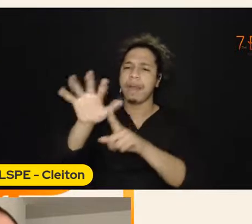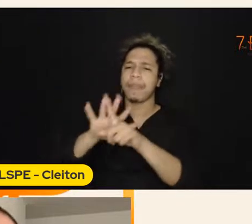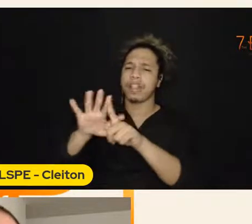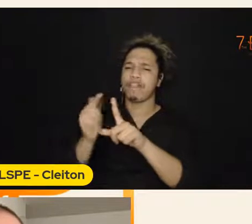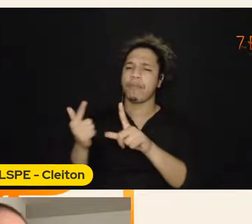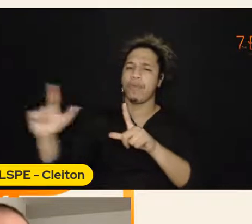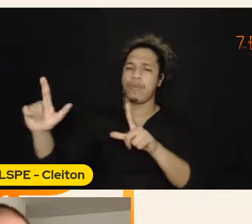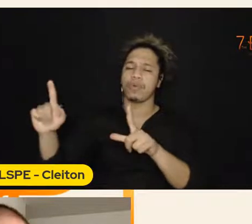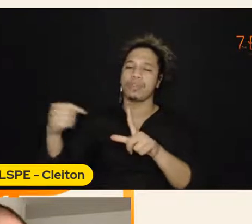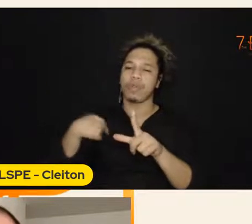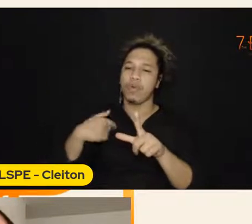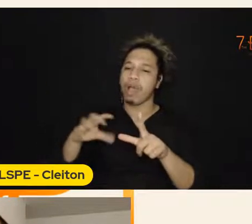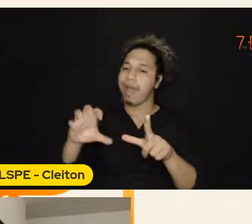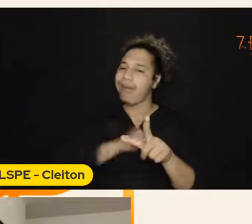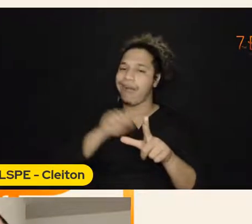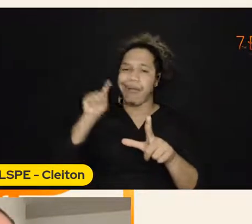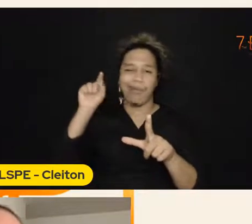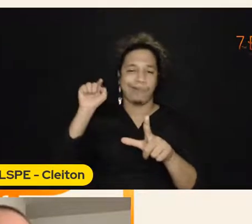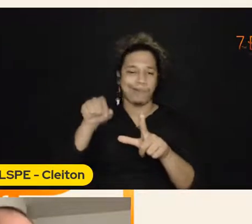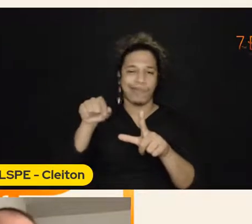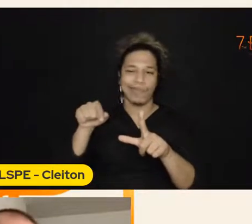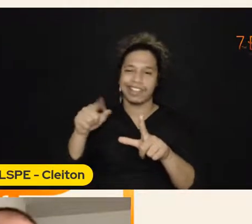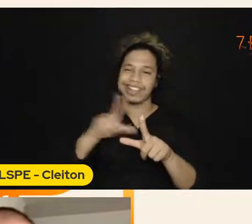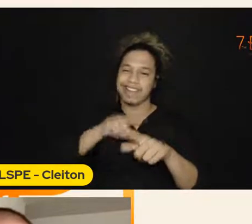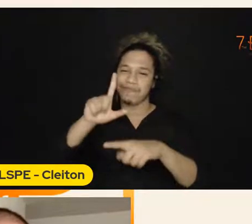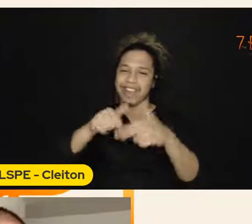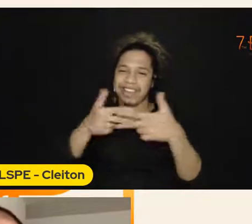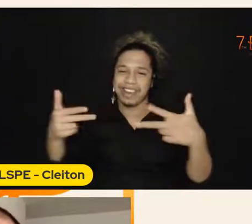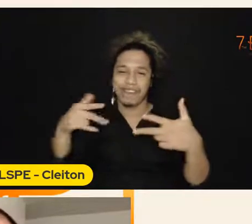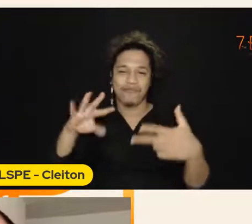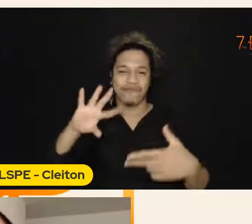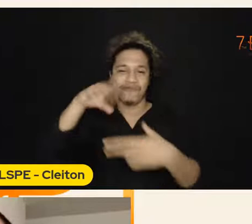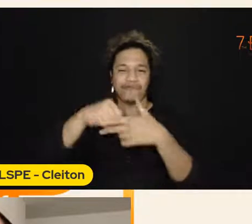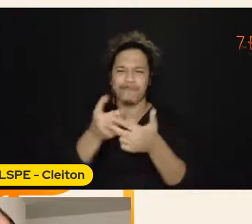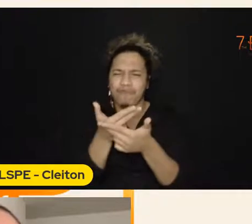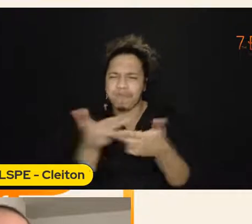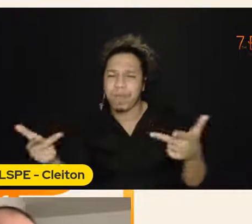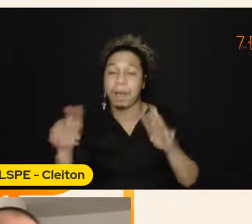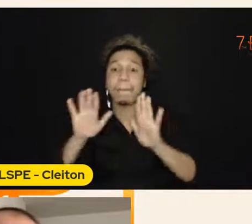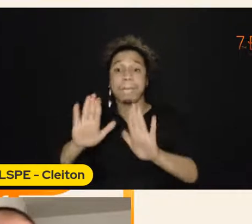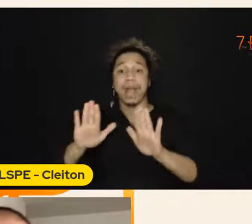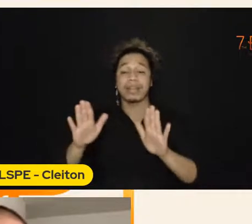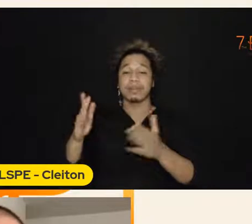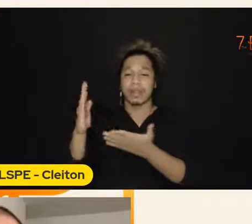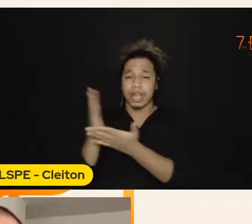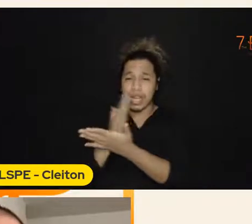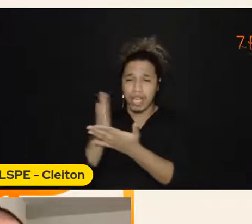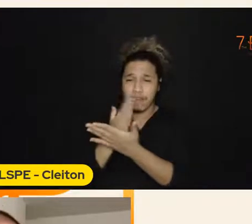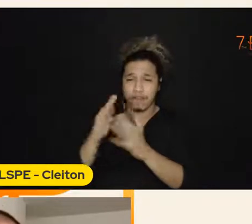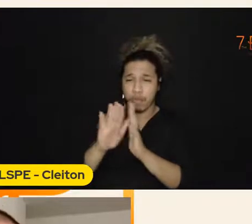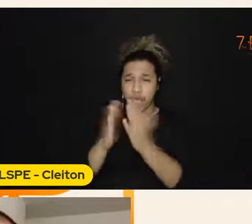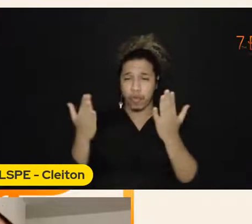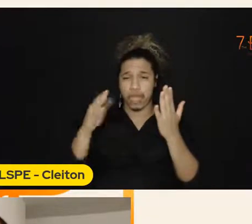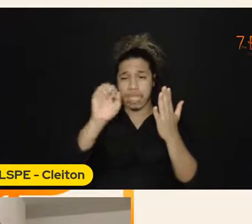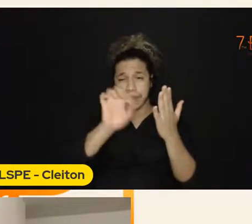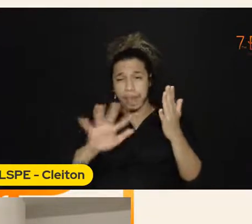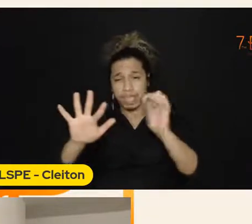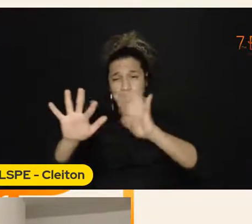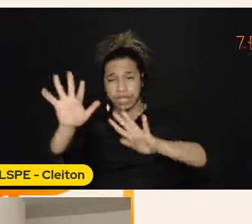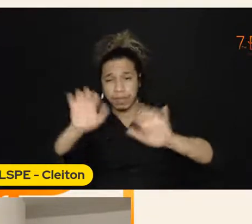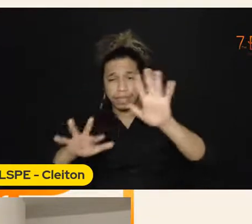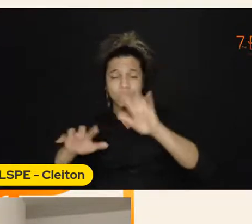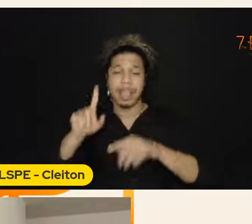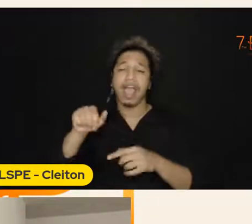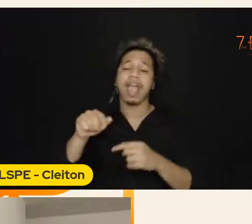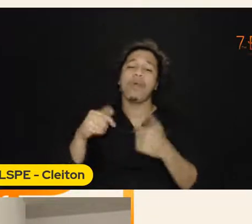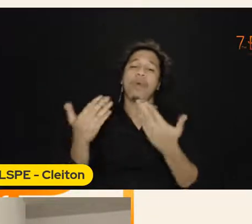as well for resources. As for picture books, my suggestion to you is the following. Think